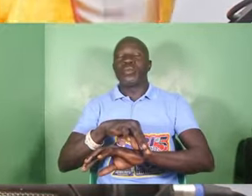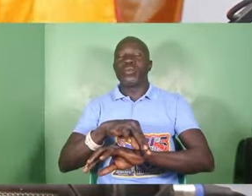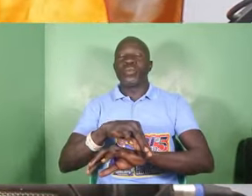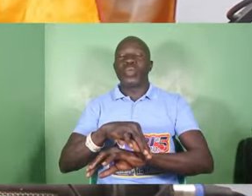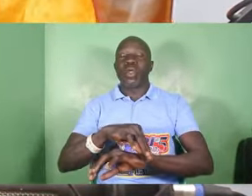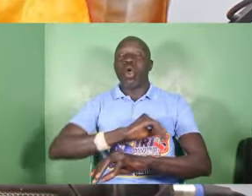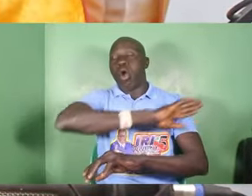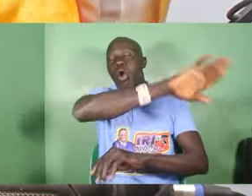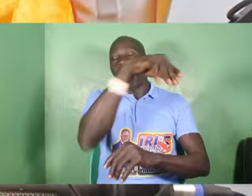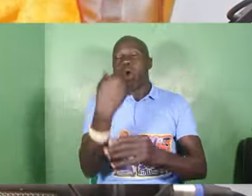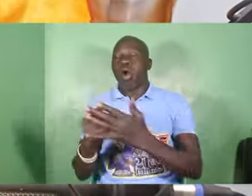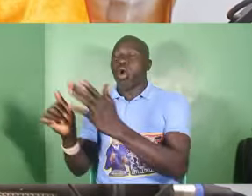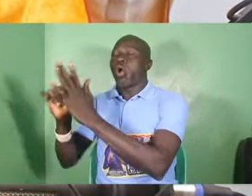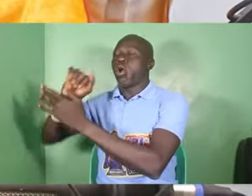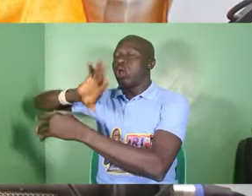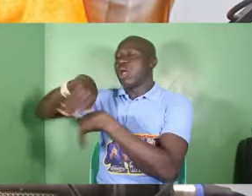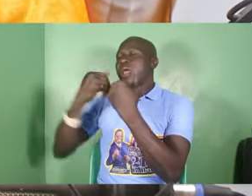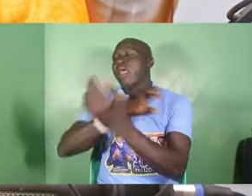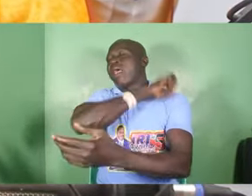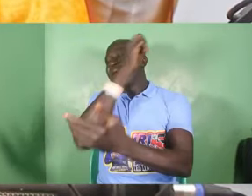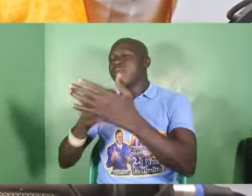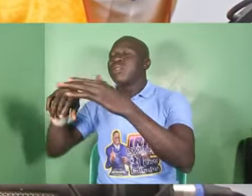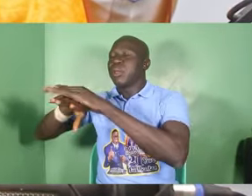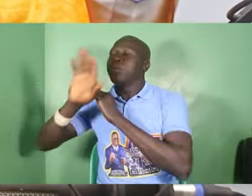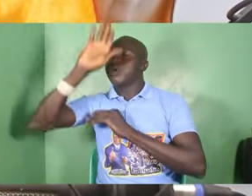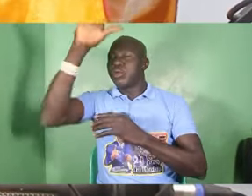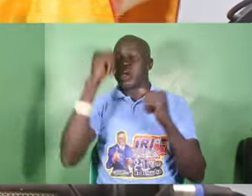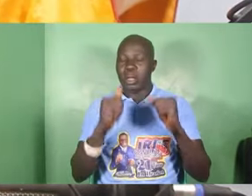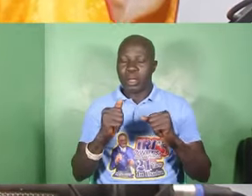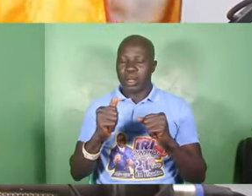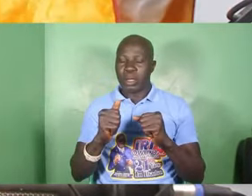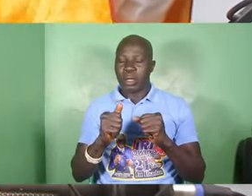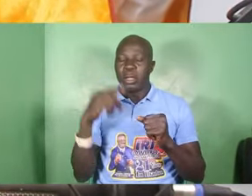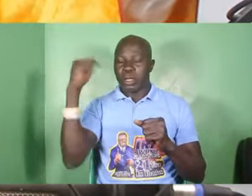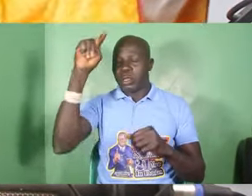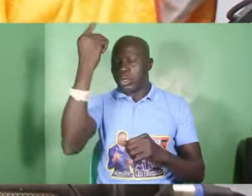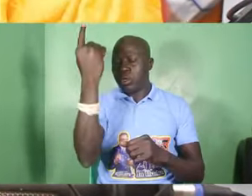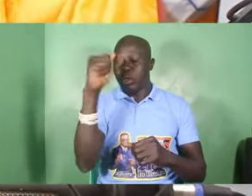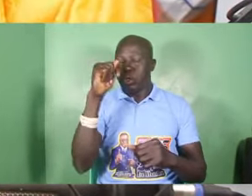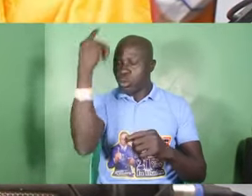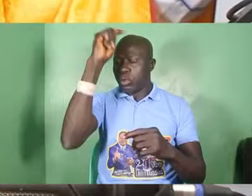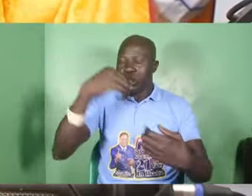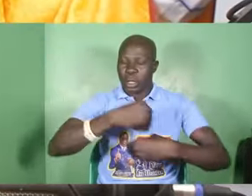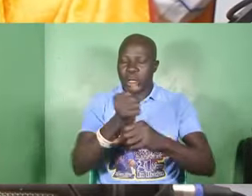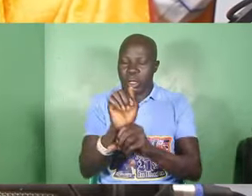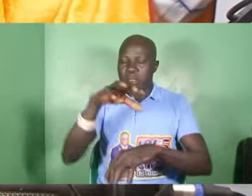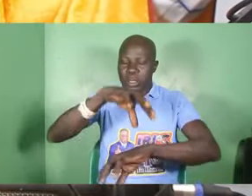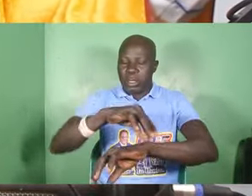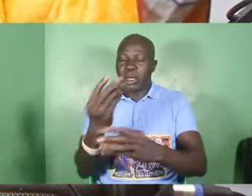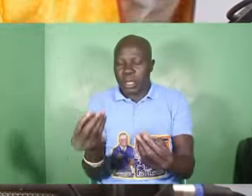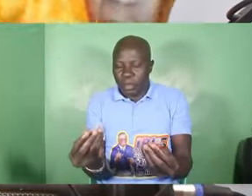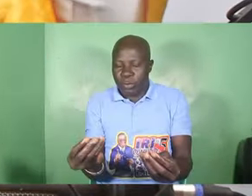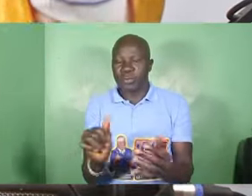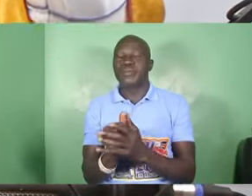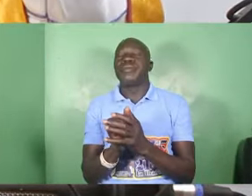gbogbo ipa ti agbara n bẹ ni ọwọ rẹ. All might and power is on your hand. Ẹni tó da ilẹ̀ àti ẹ̀kún rẹ̀. The one that created land and